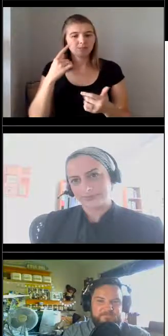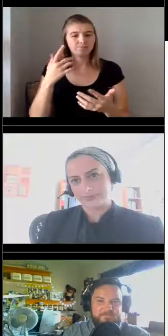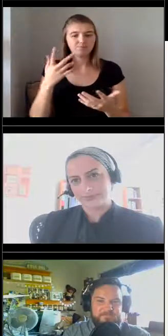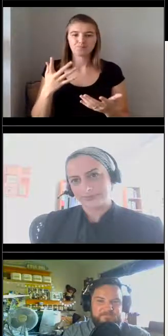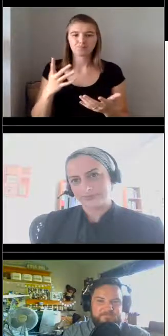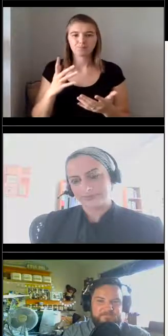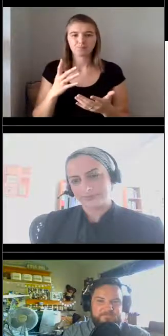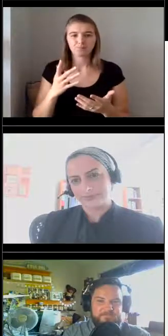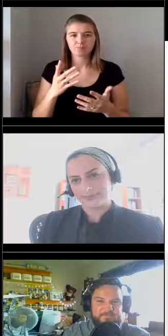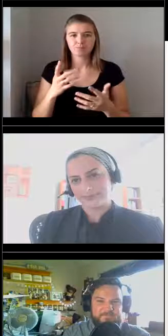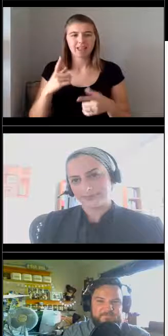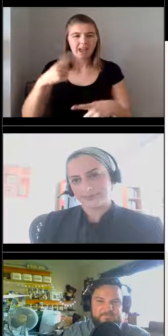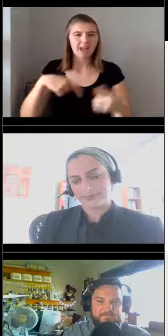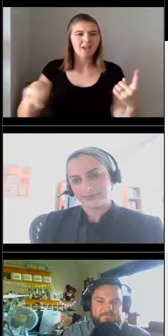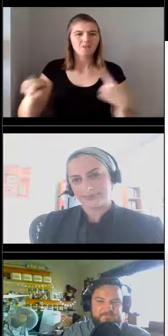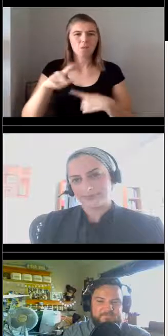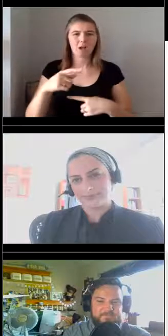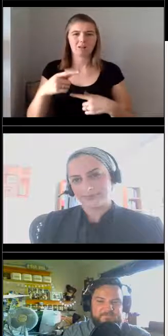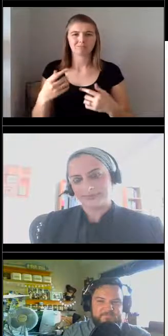I think everyone has, you know,